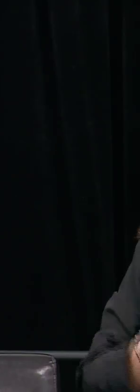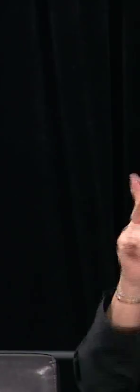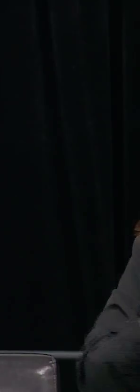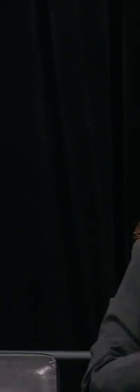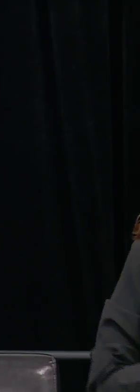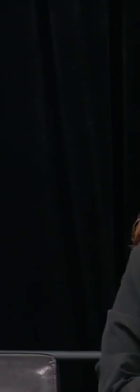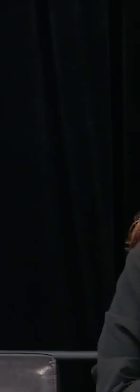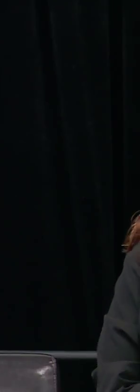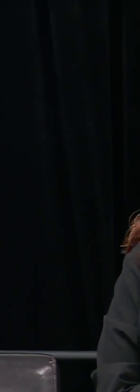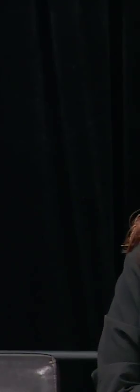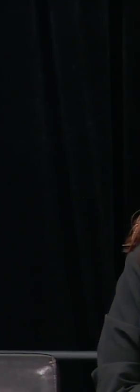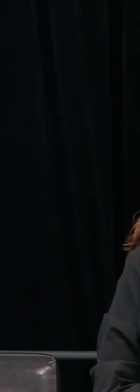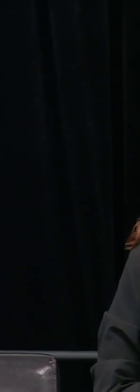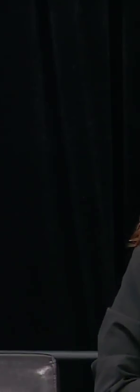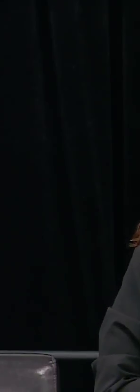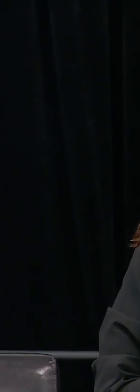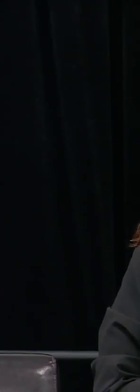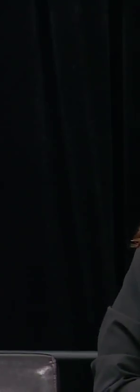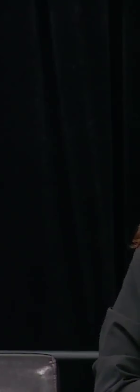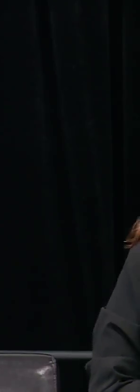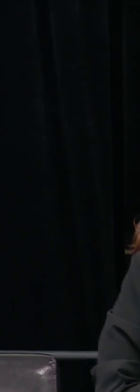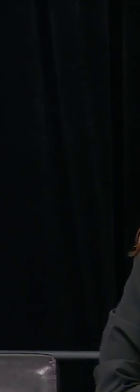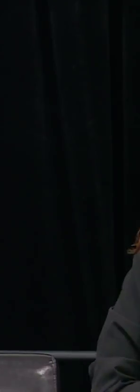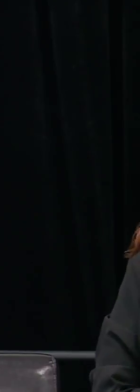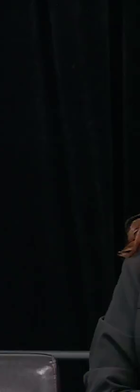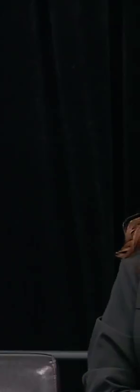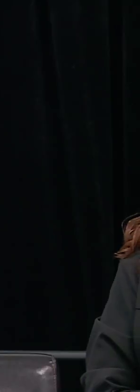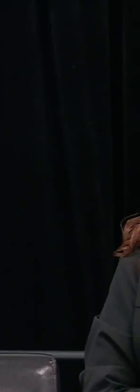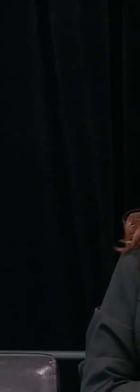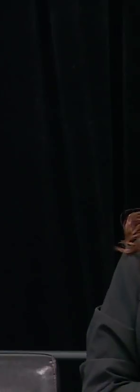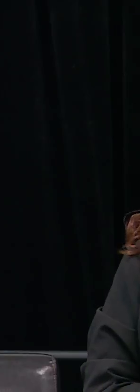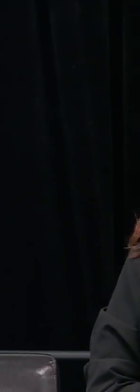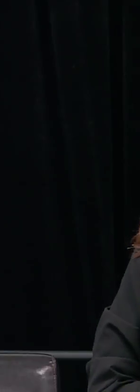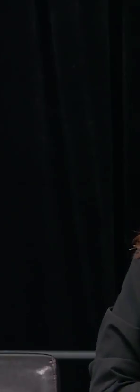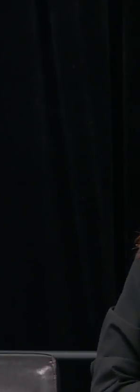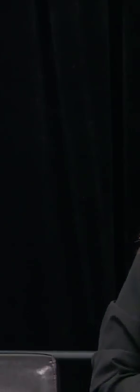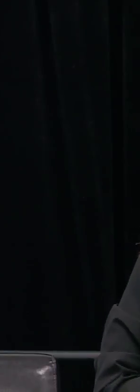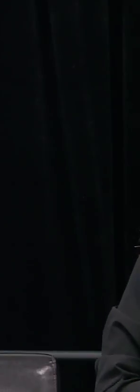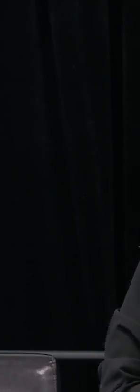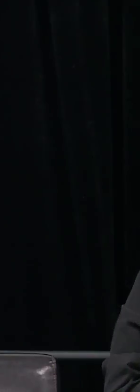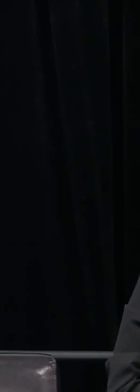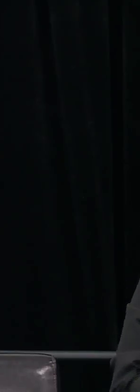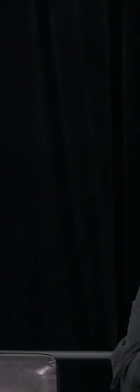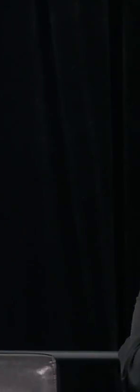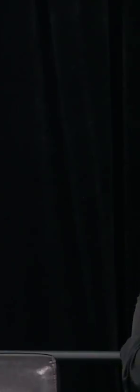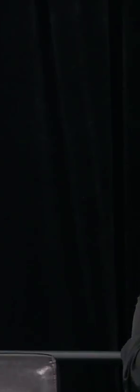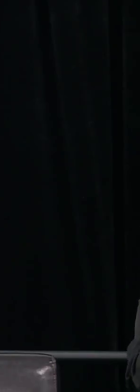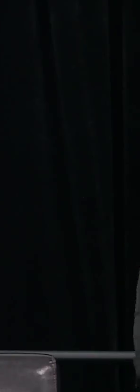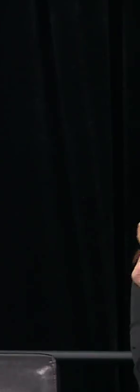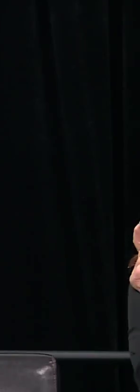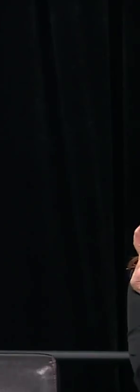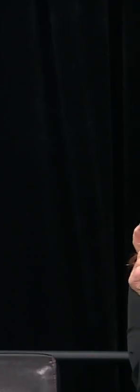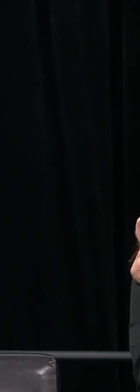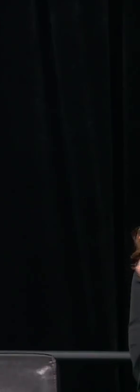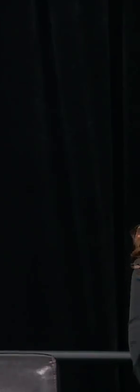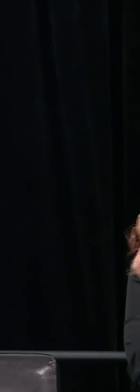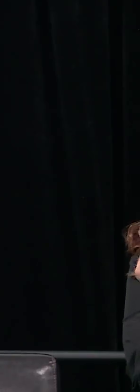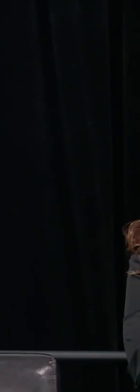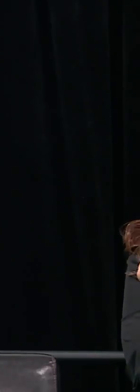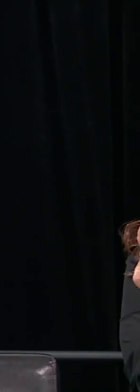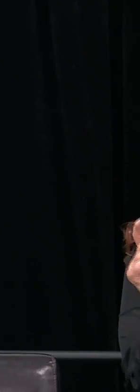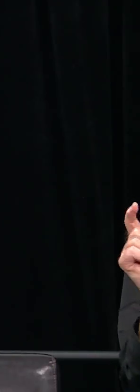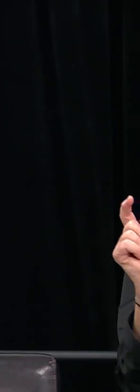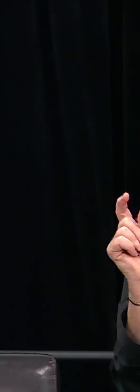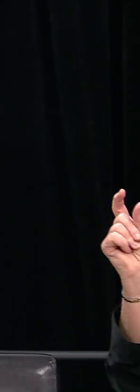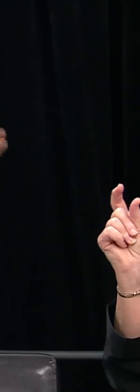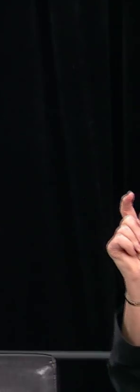lip reading are ninjas. They're able to just understand from this very T9 way where you have like a lot of words and